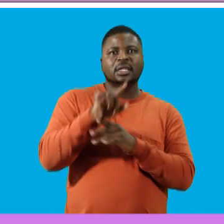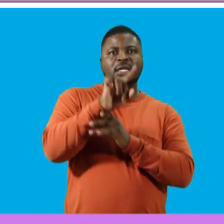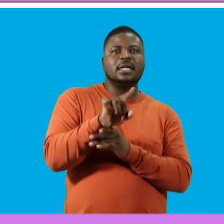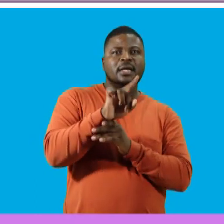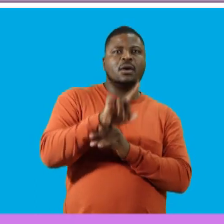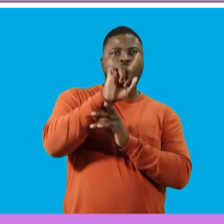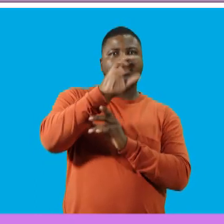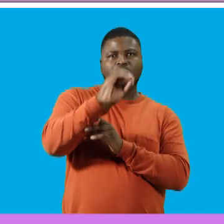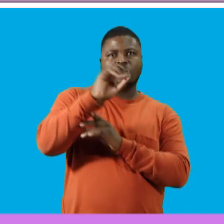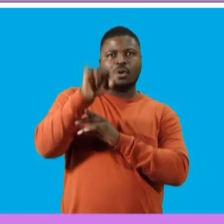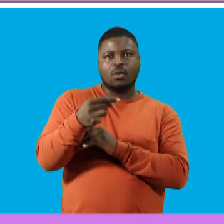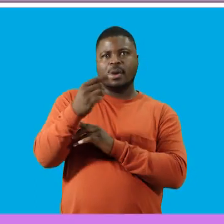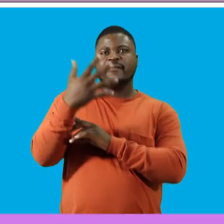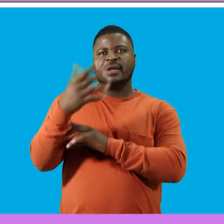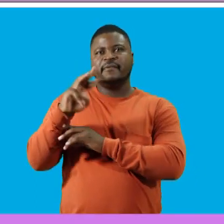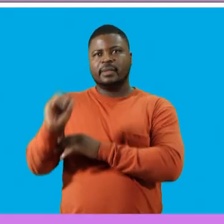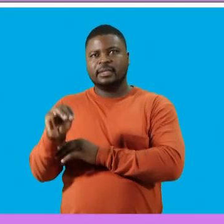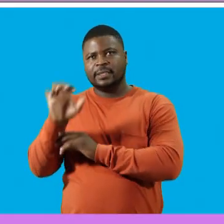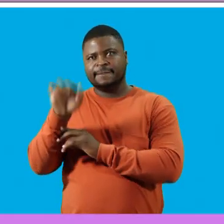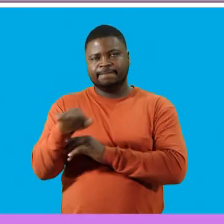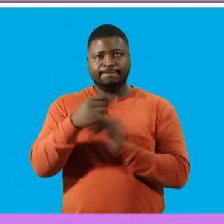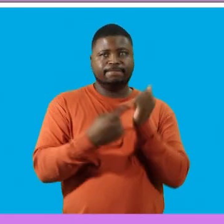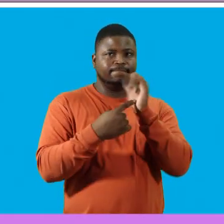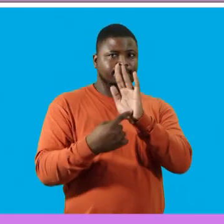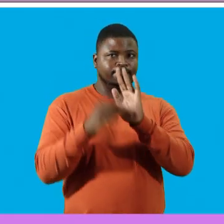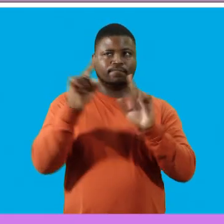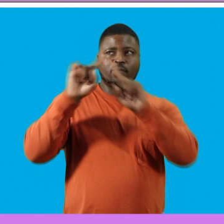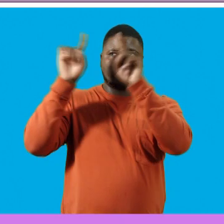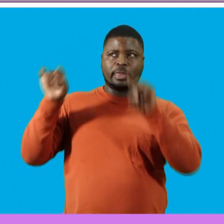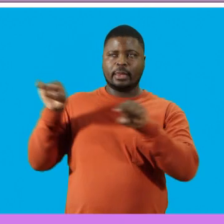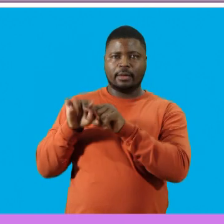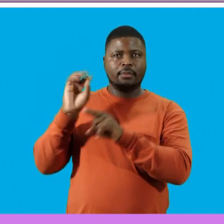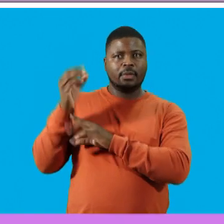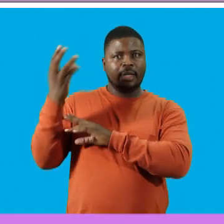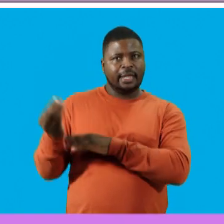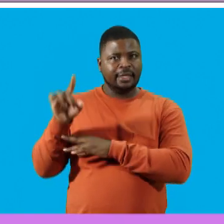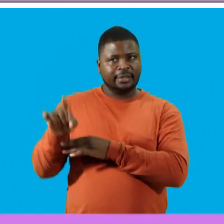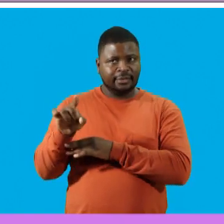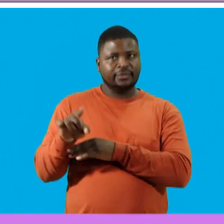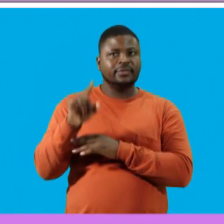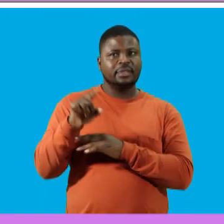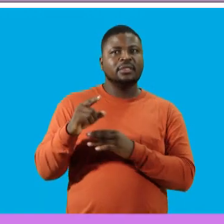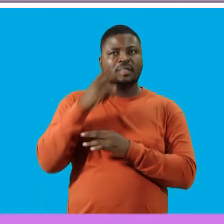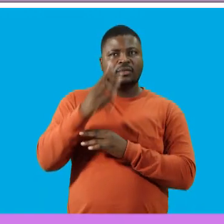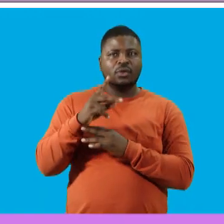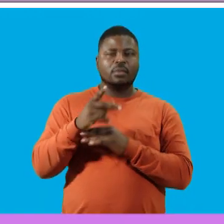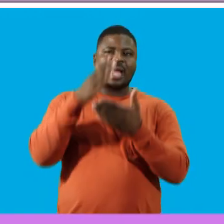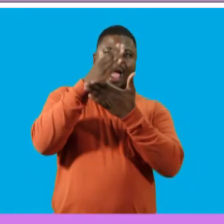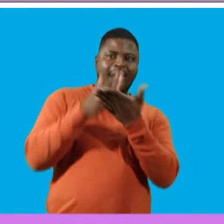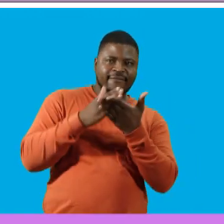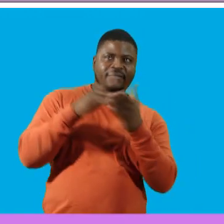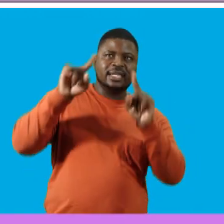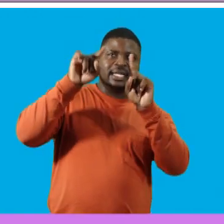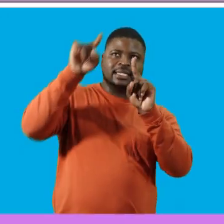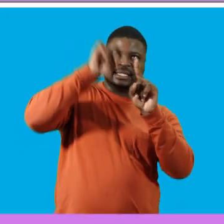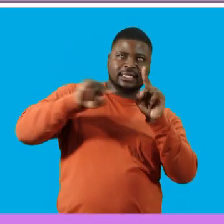0.5 meters. So here's the block, and then they drilled a semicircle, which